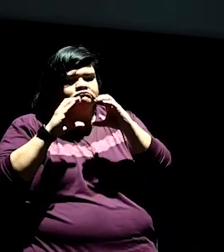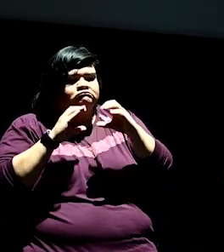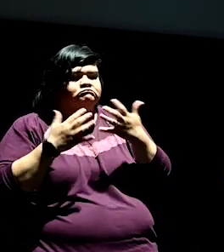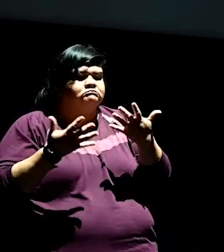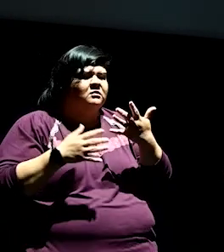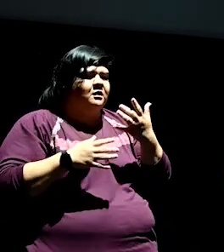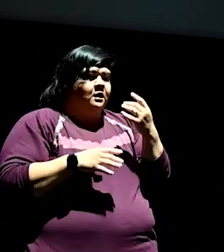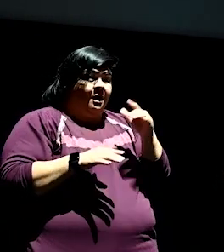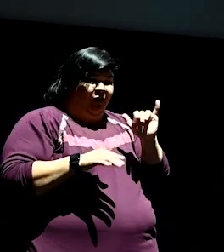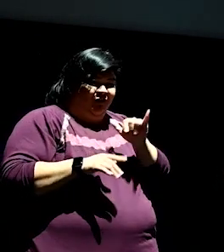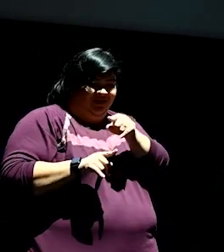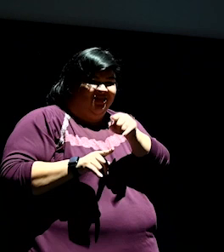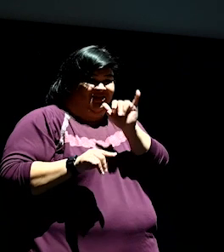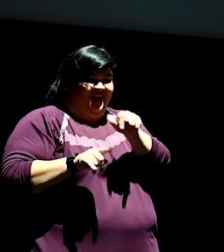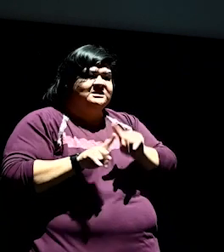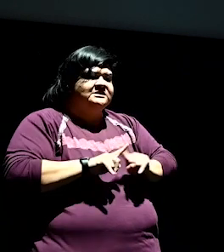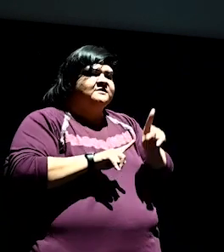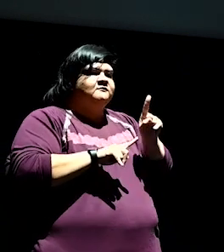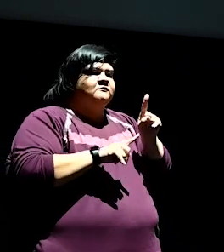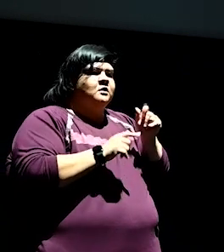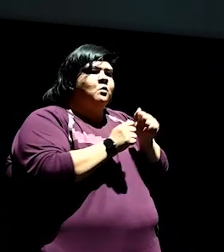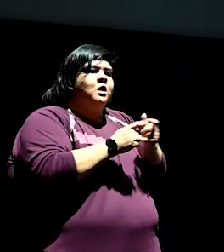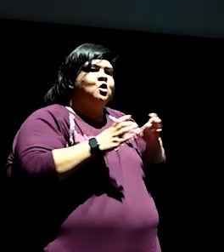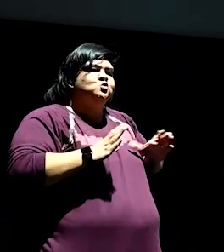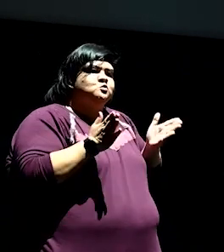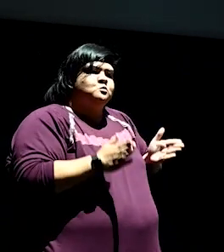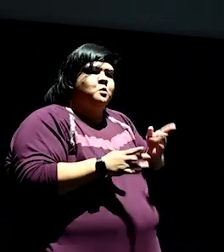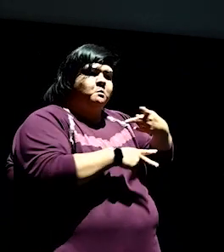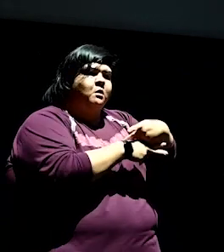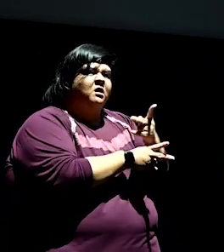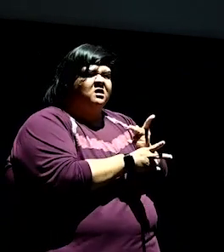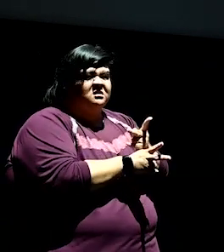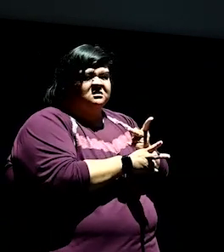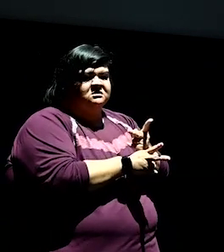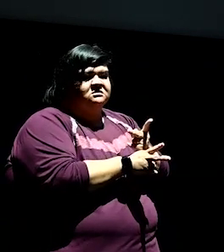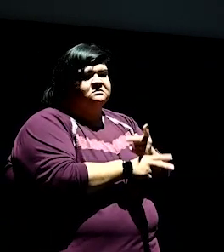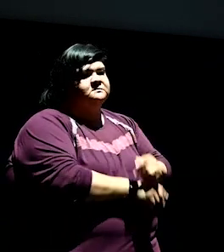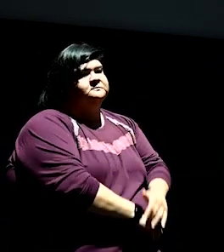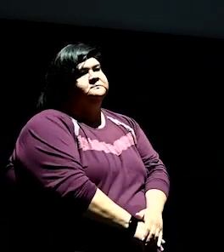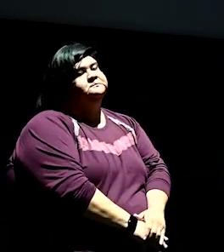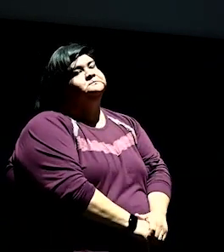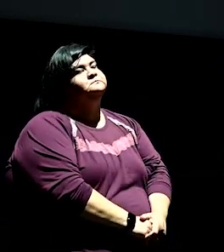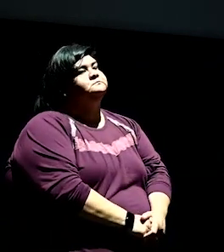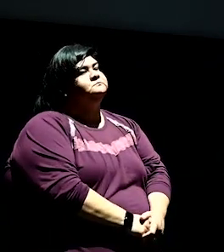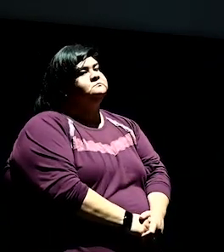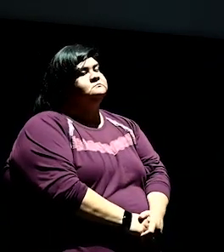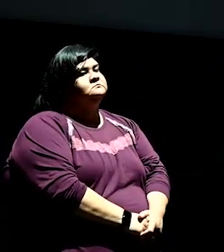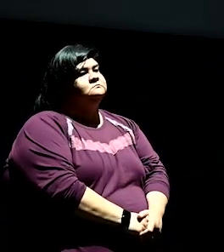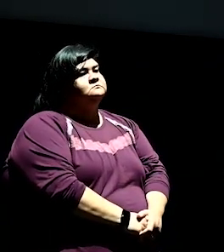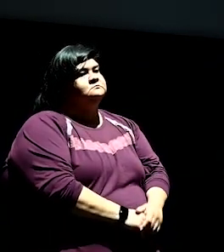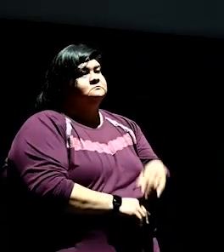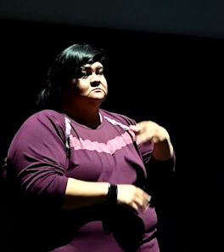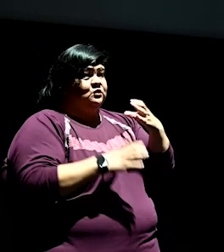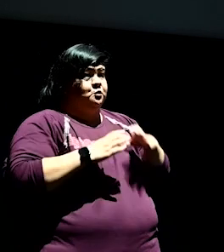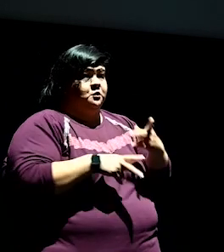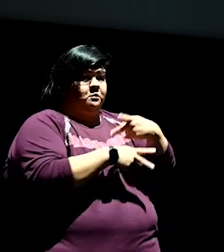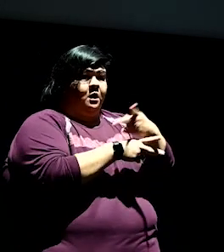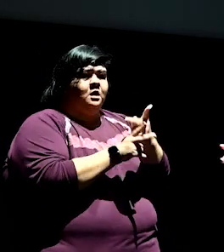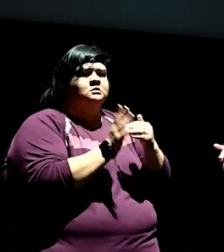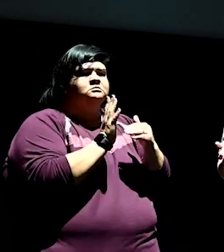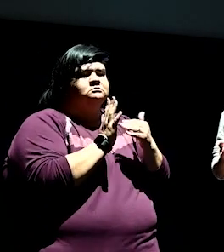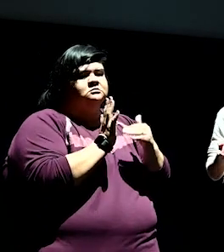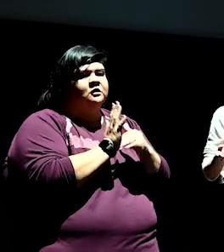can do with consumer products, which is often working with a collection